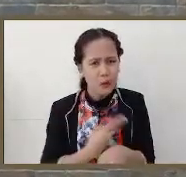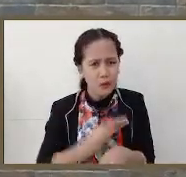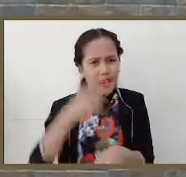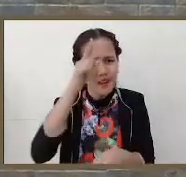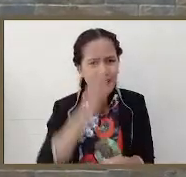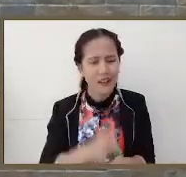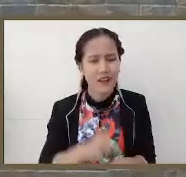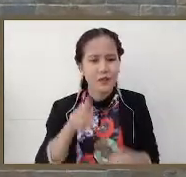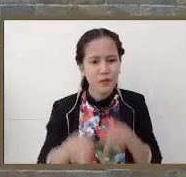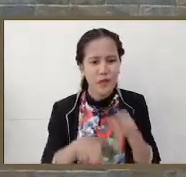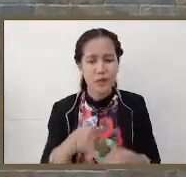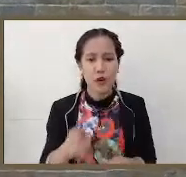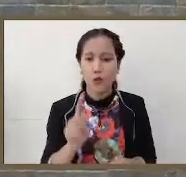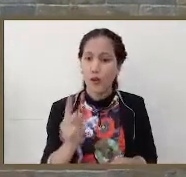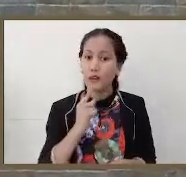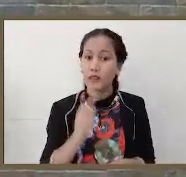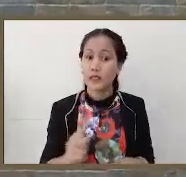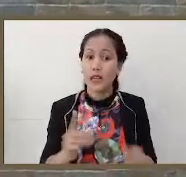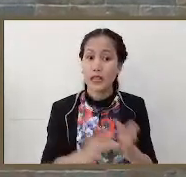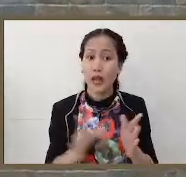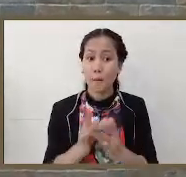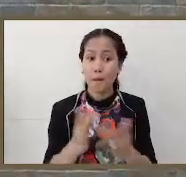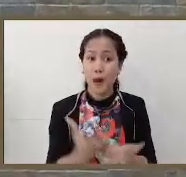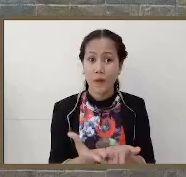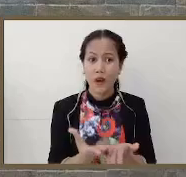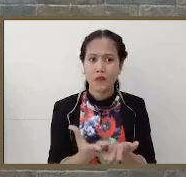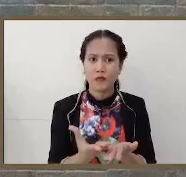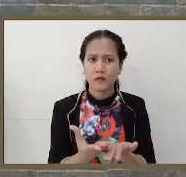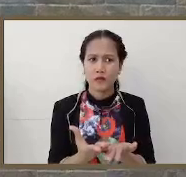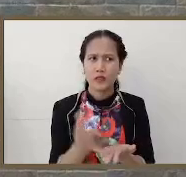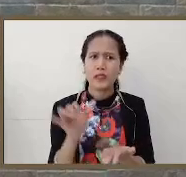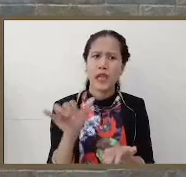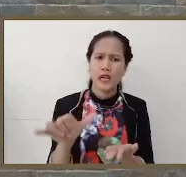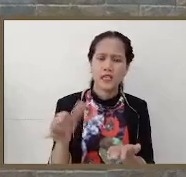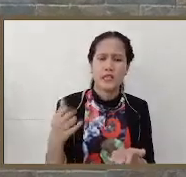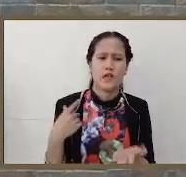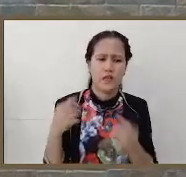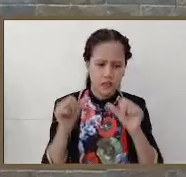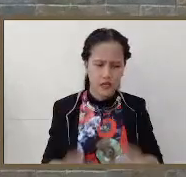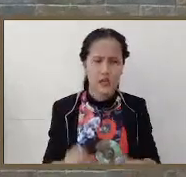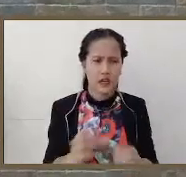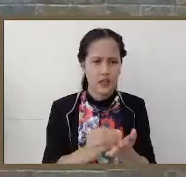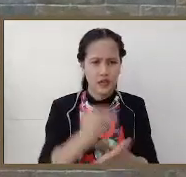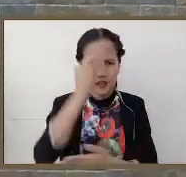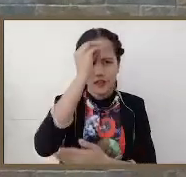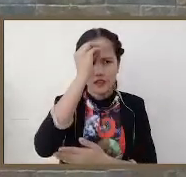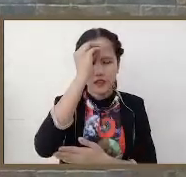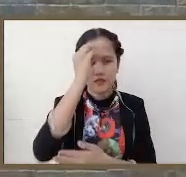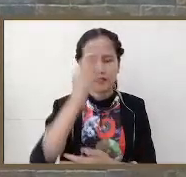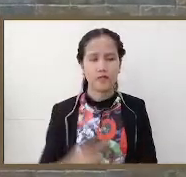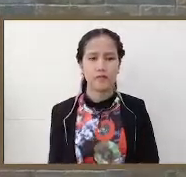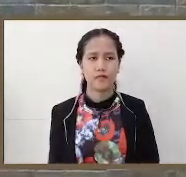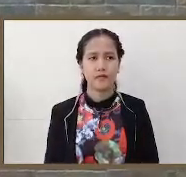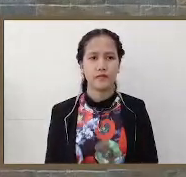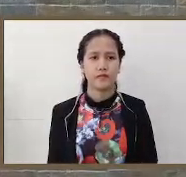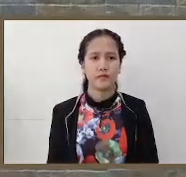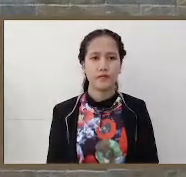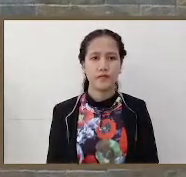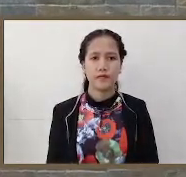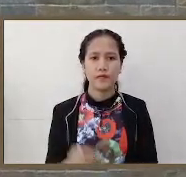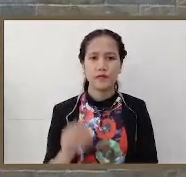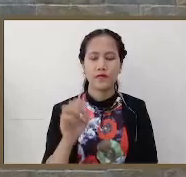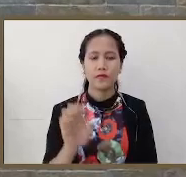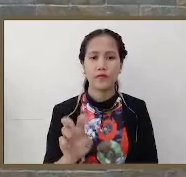Yung sinasabi po ng Biblia na ever learning. If we're going to define that text right there, brethren, the word